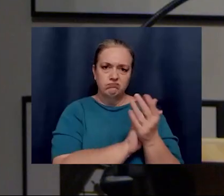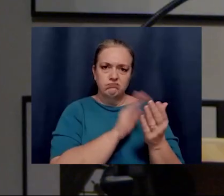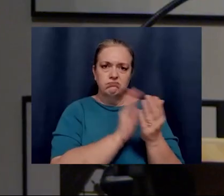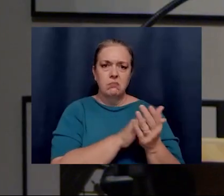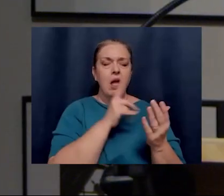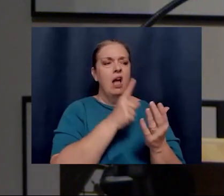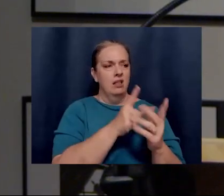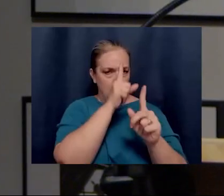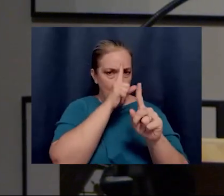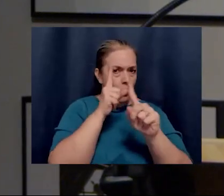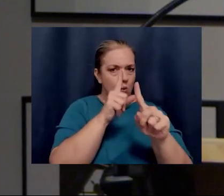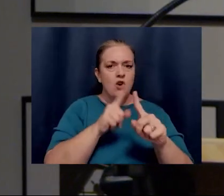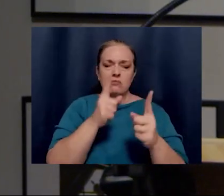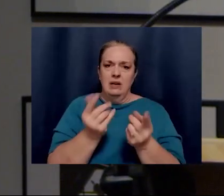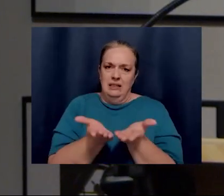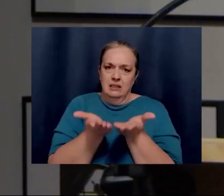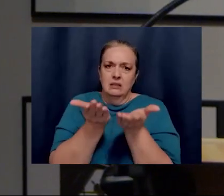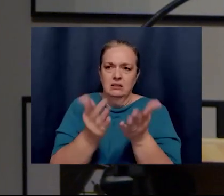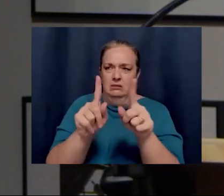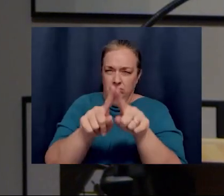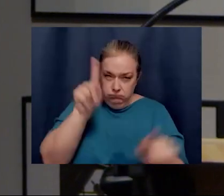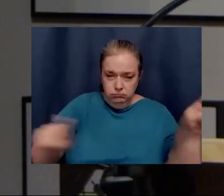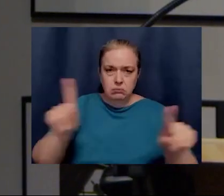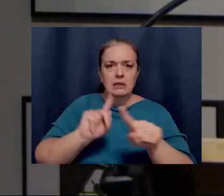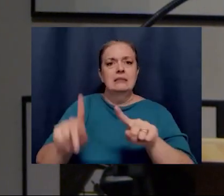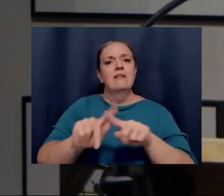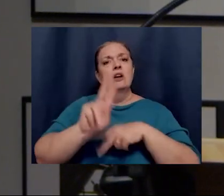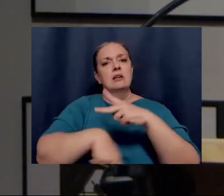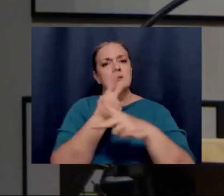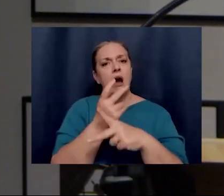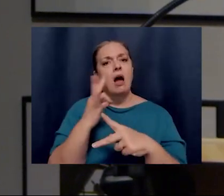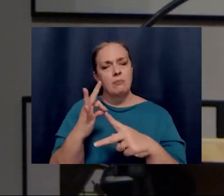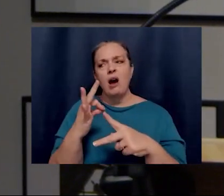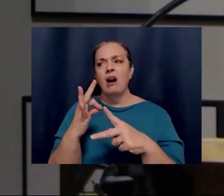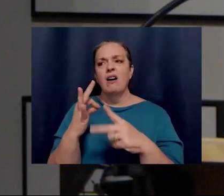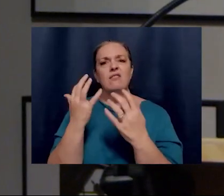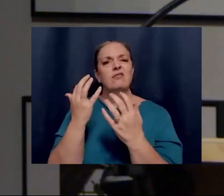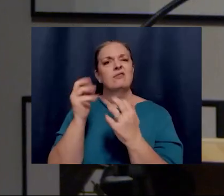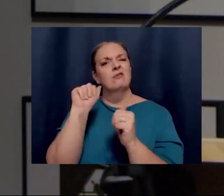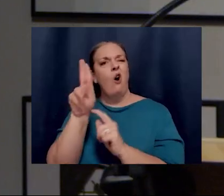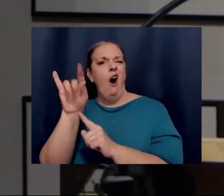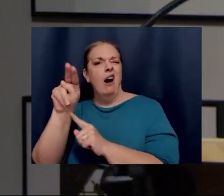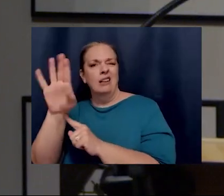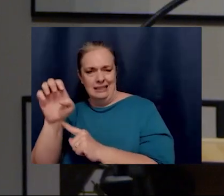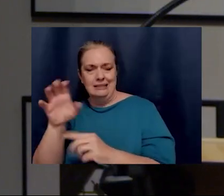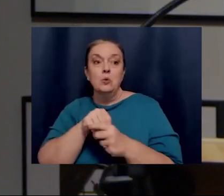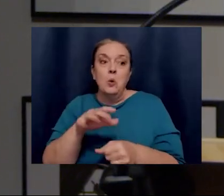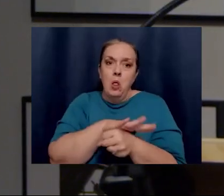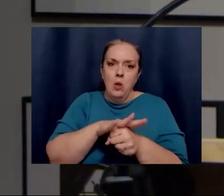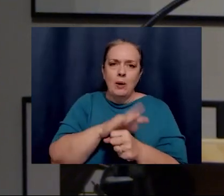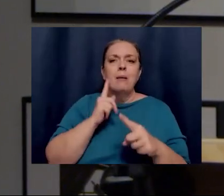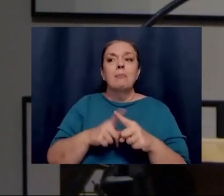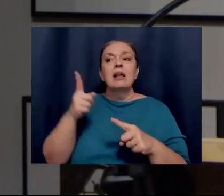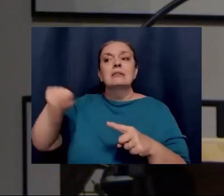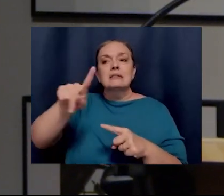of audiences, including their local residents, and for providing pathways for the non-hearing community to feel ownership